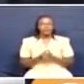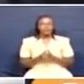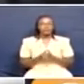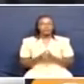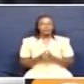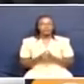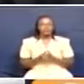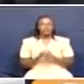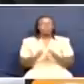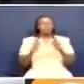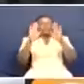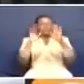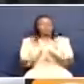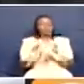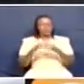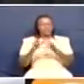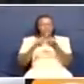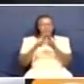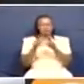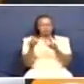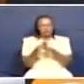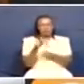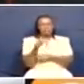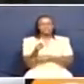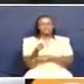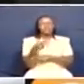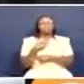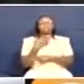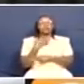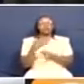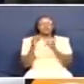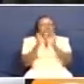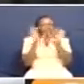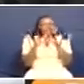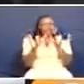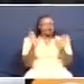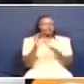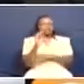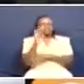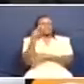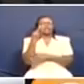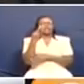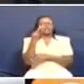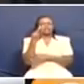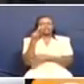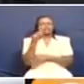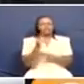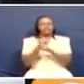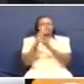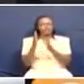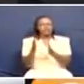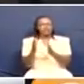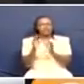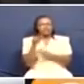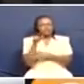an important player in relation to the same. So I would like to seek clarification on behalf of the third defendant whether that was just, you